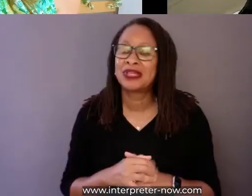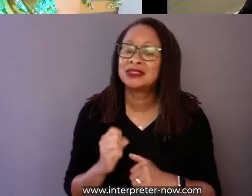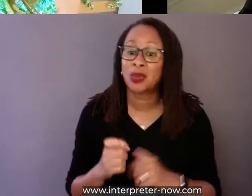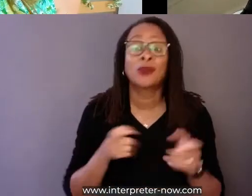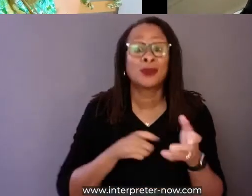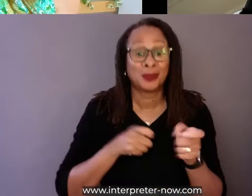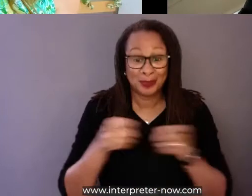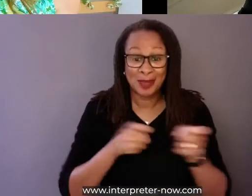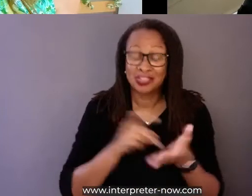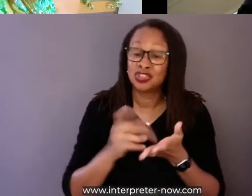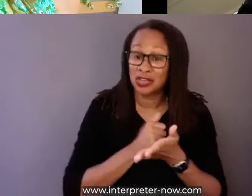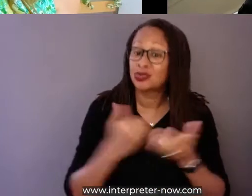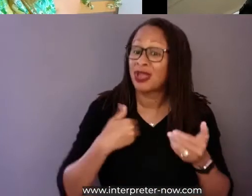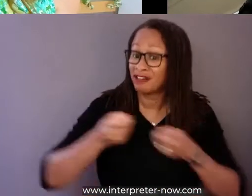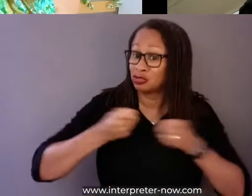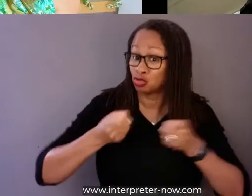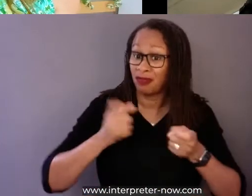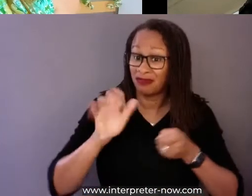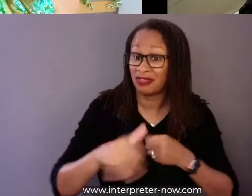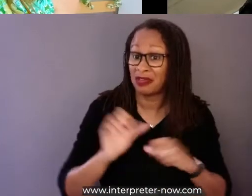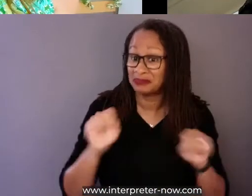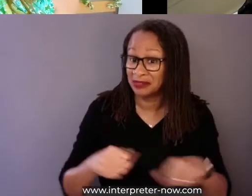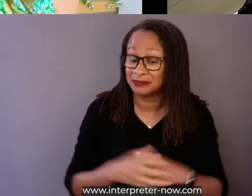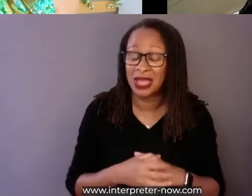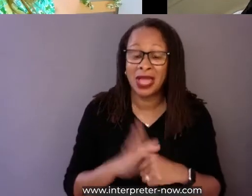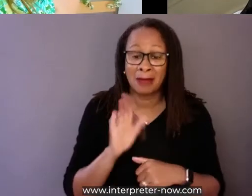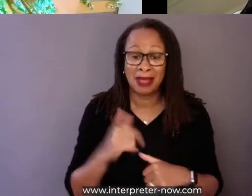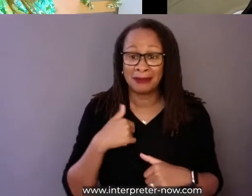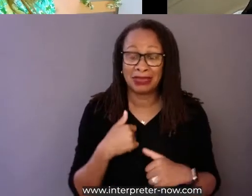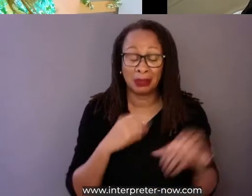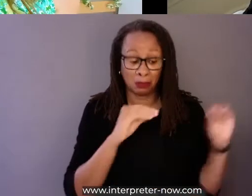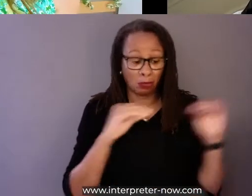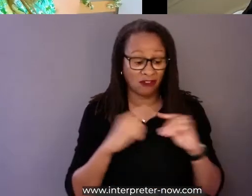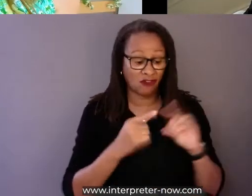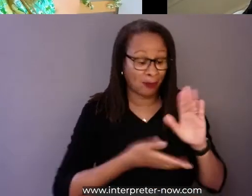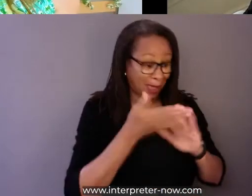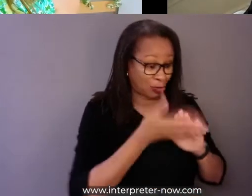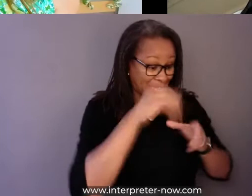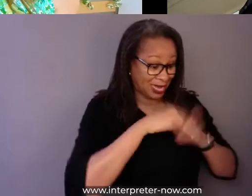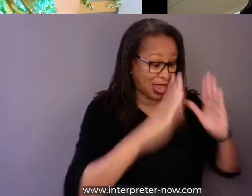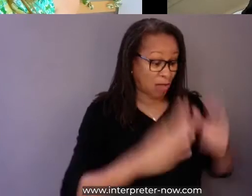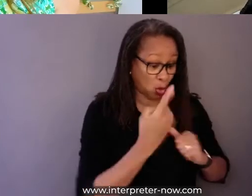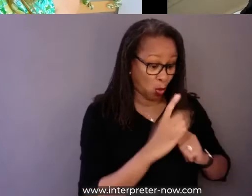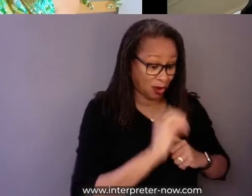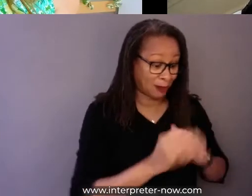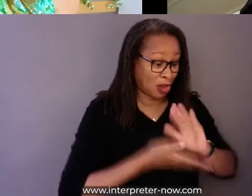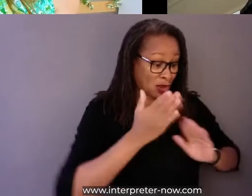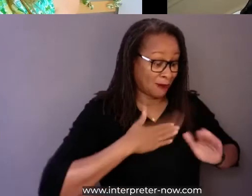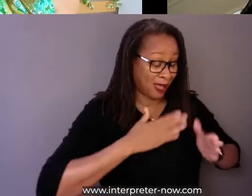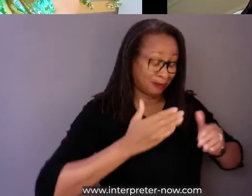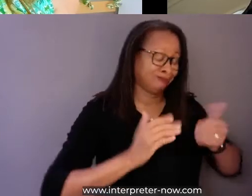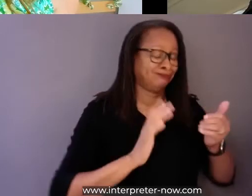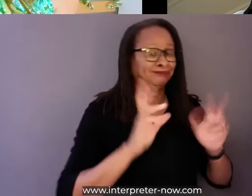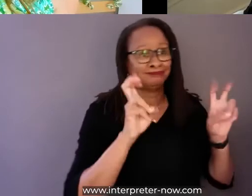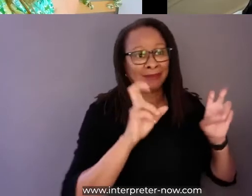salaries, right? That's something that we have control over. And so again, you know, by me moving from an operator in-house at one company and running my playbook, or